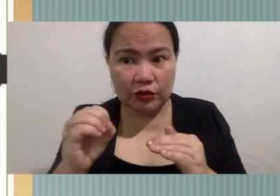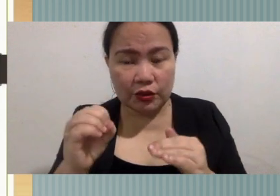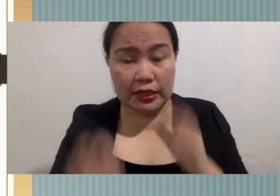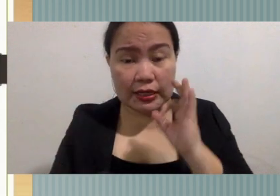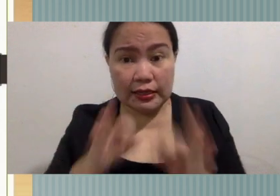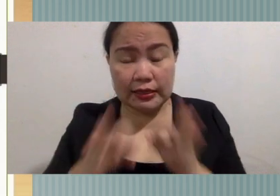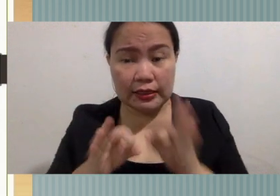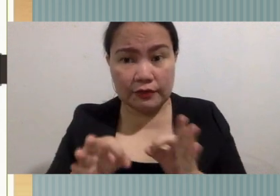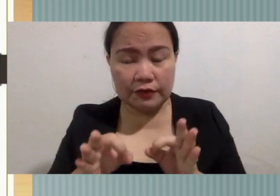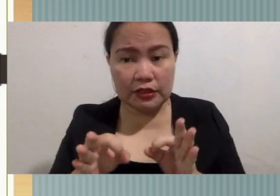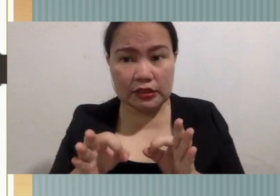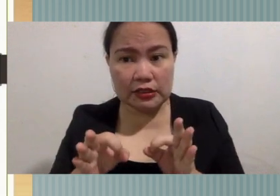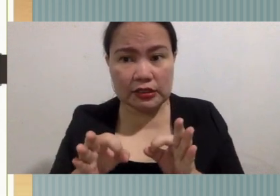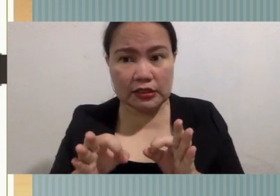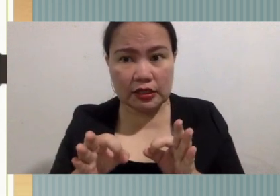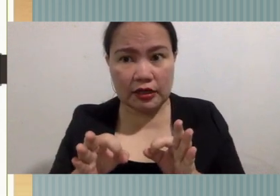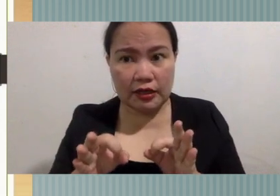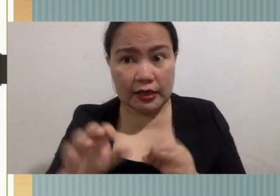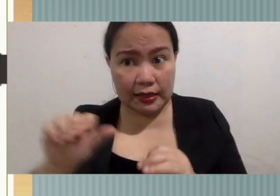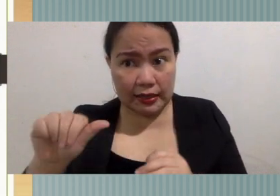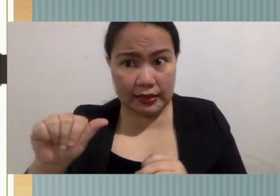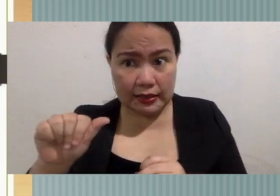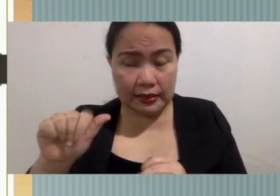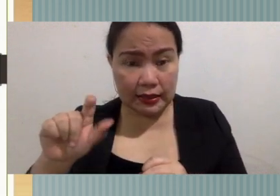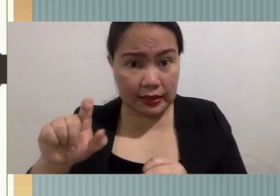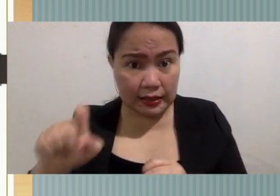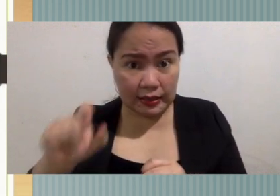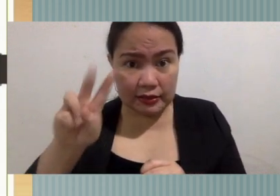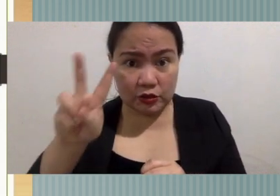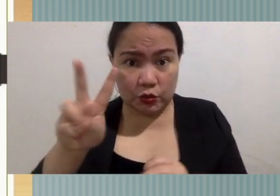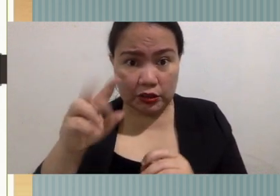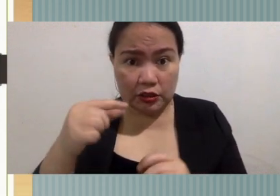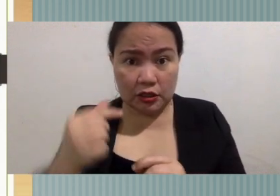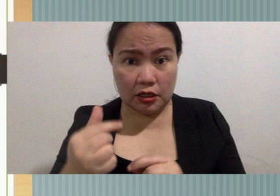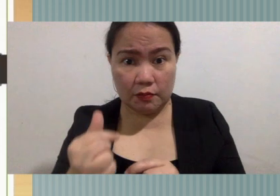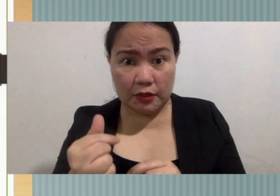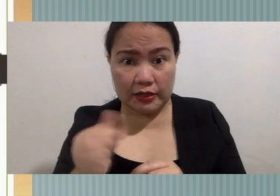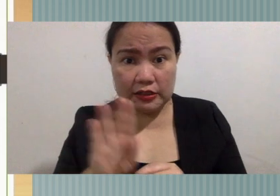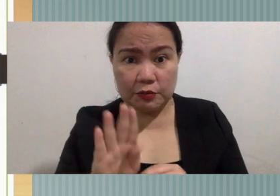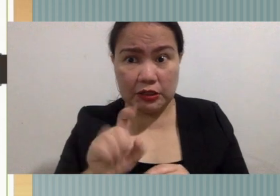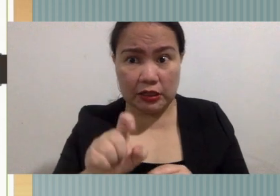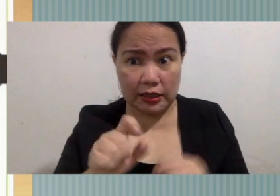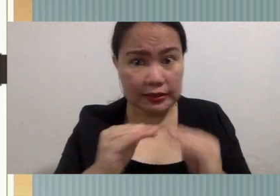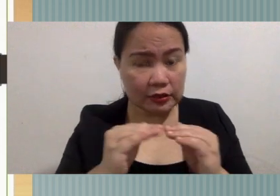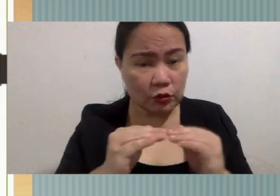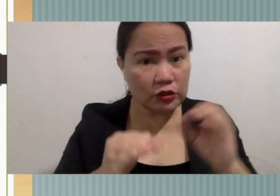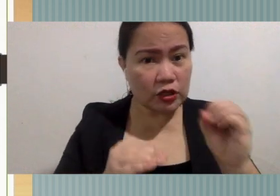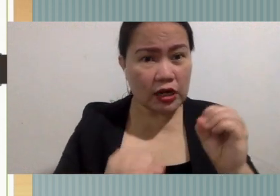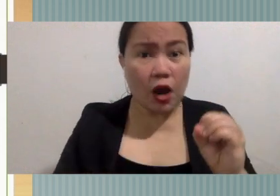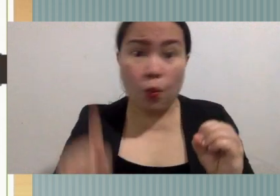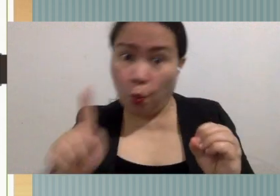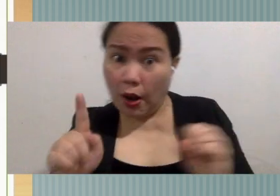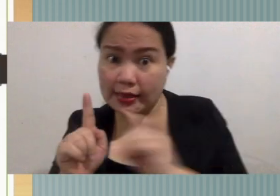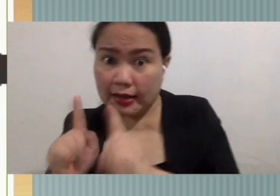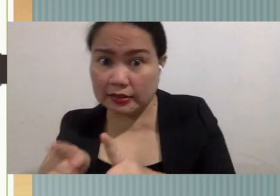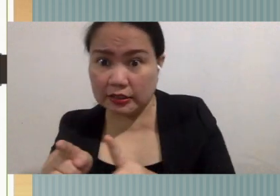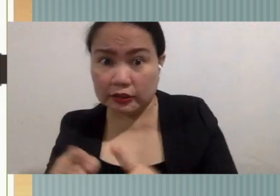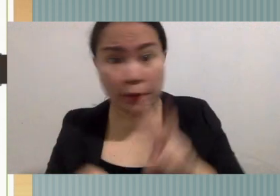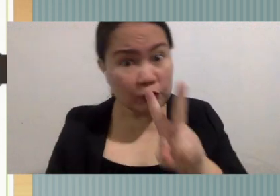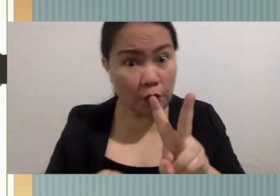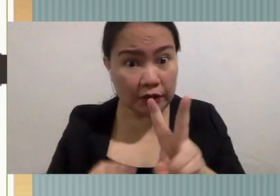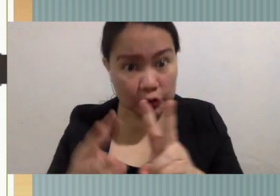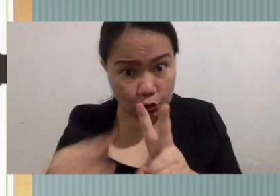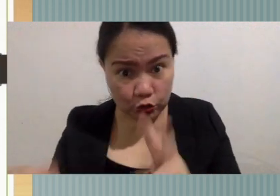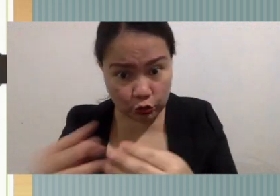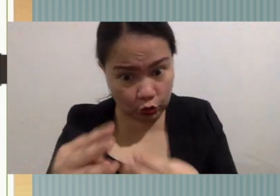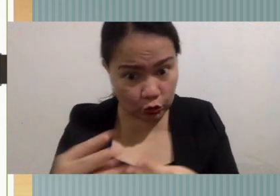kapag in this form of ax squared plus bx is equal to 0, ang isang sagot nyo dyan o yung one